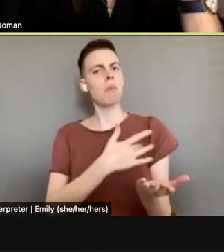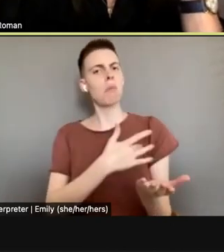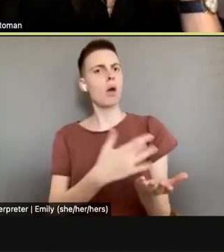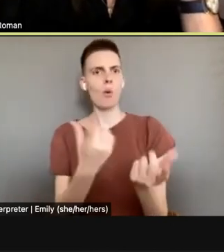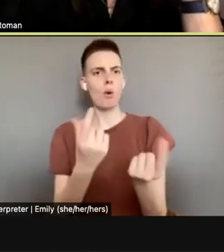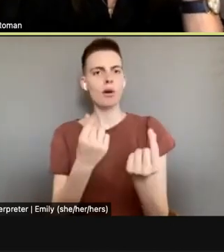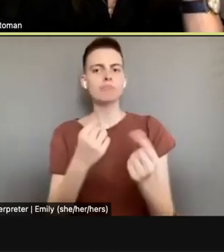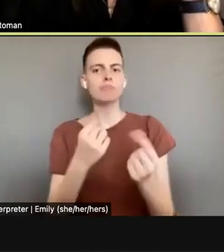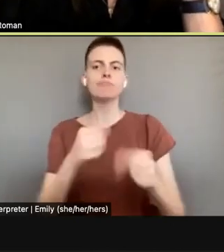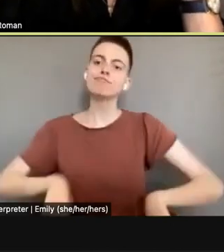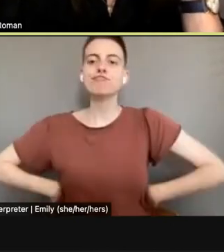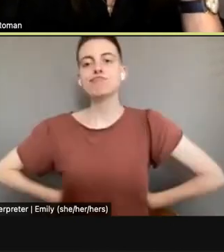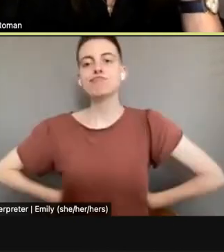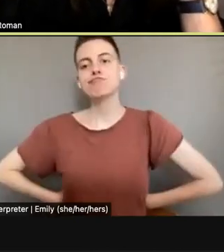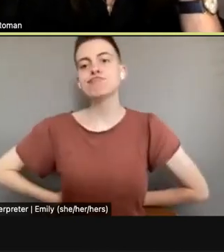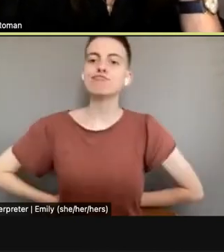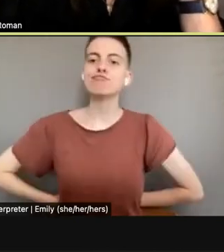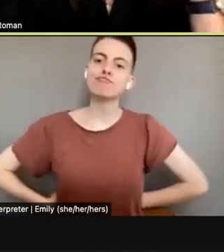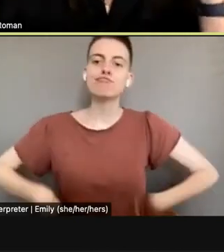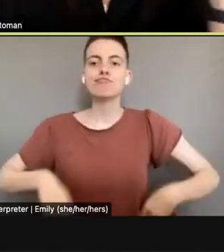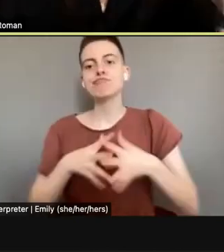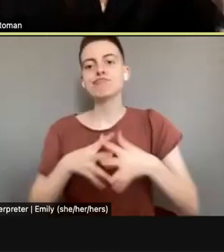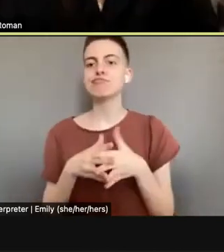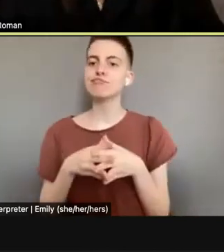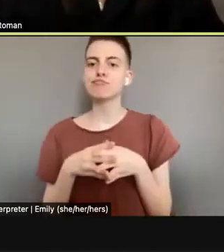moment.